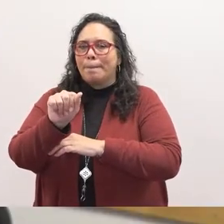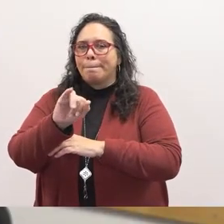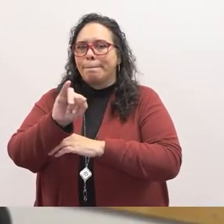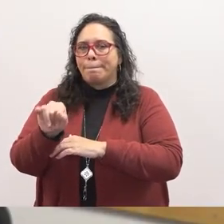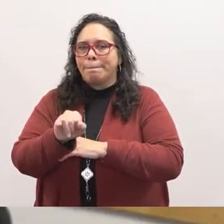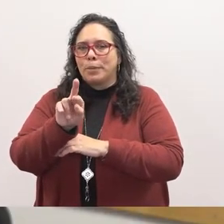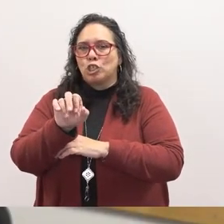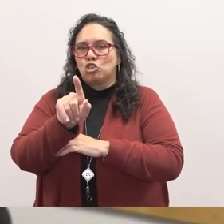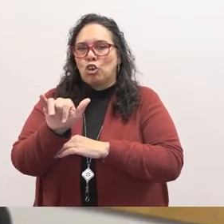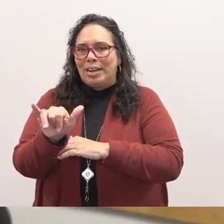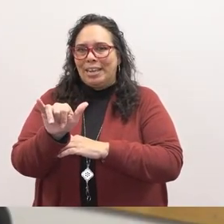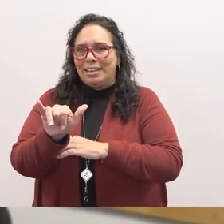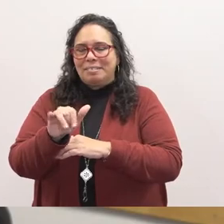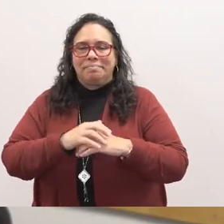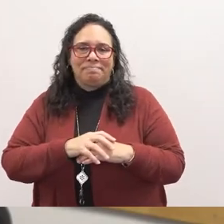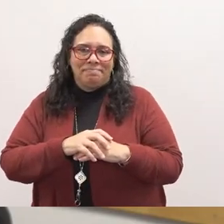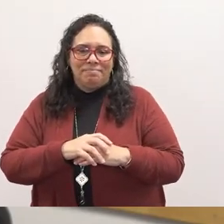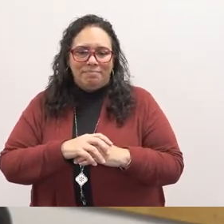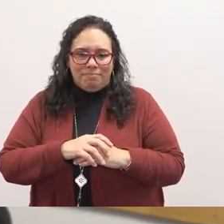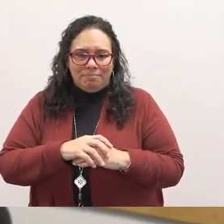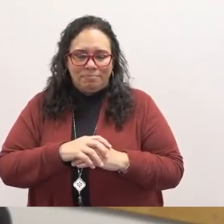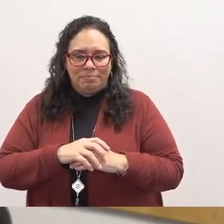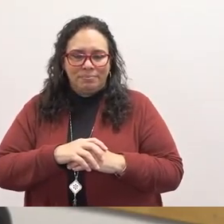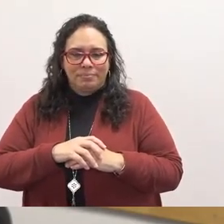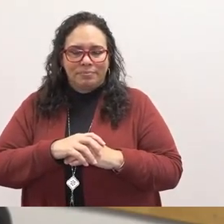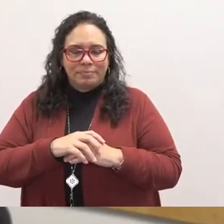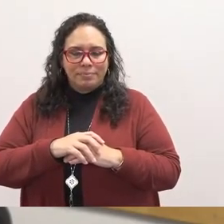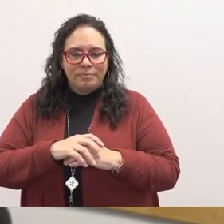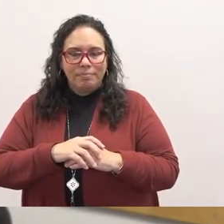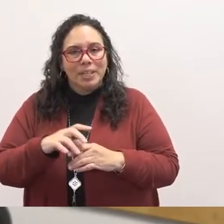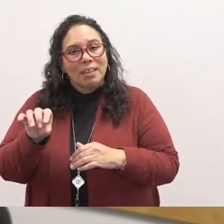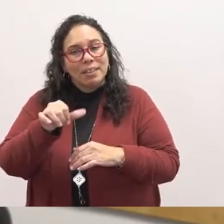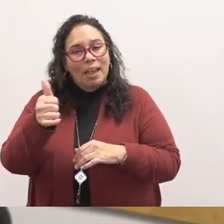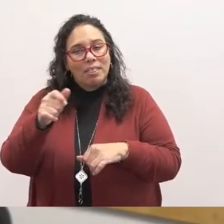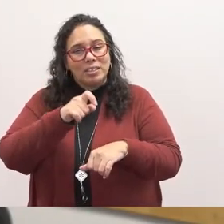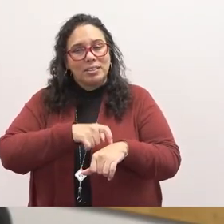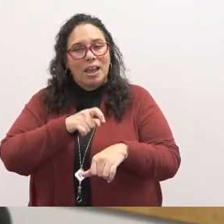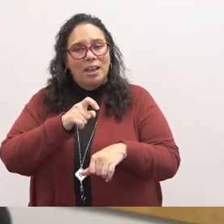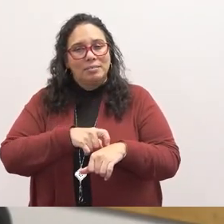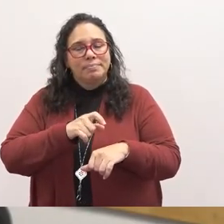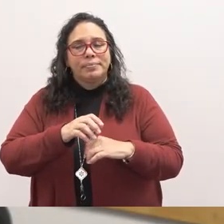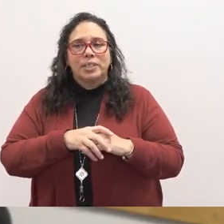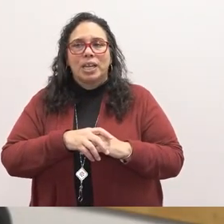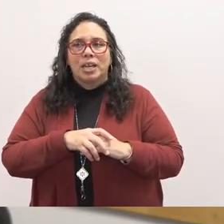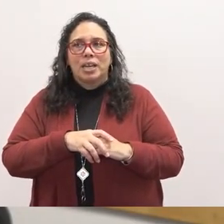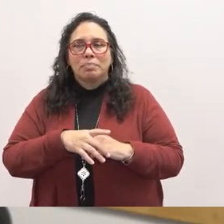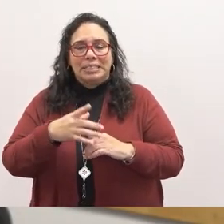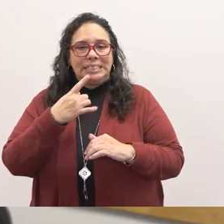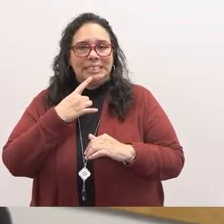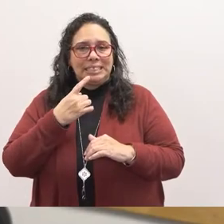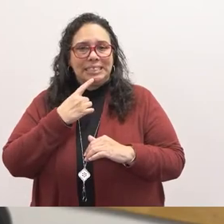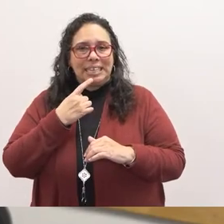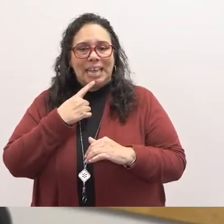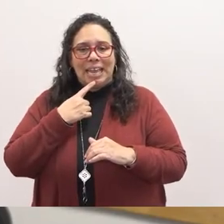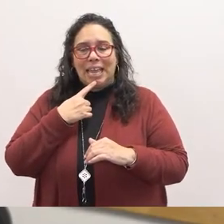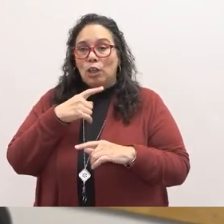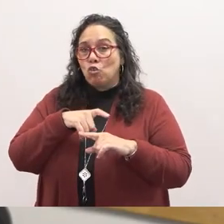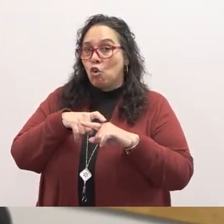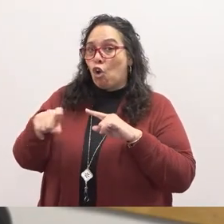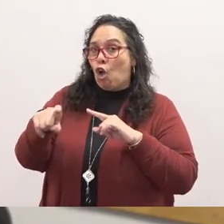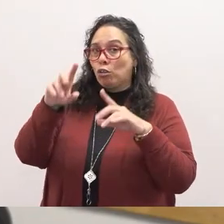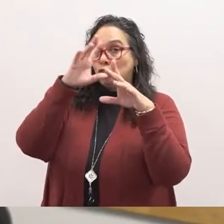Act. That's considered a serial meeting. You can the other time that can sometimes come up is, let's say you call the superintendent